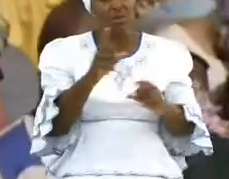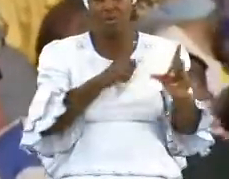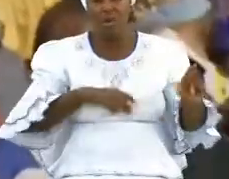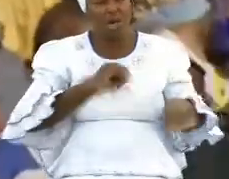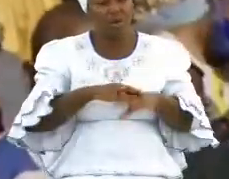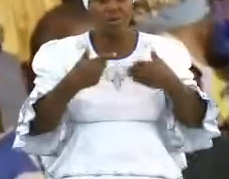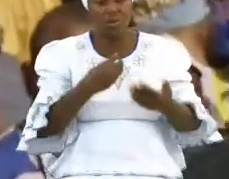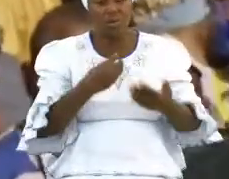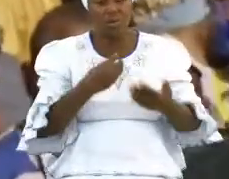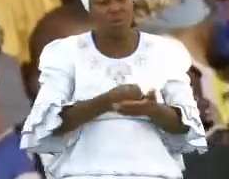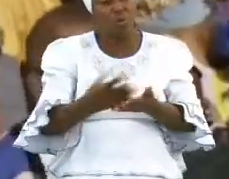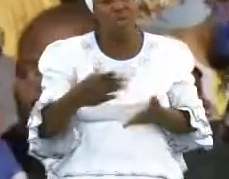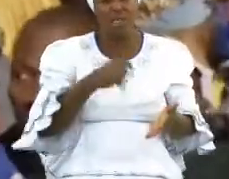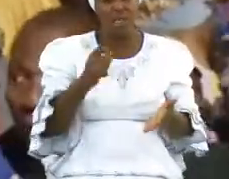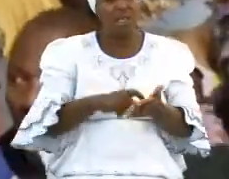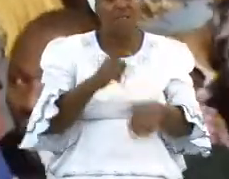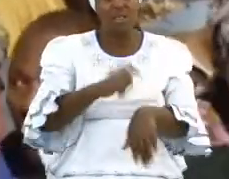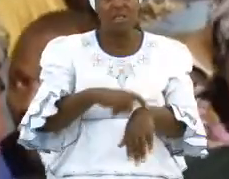forgiveness,